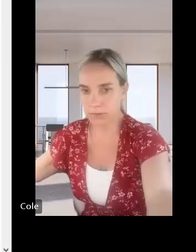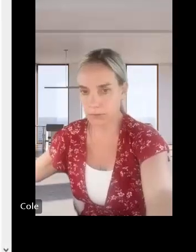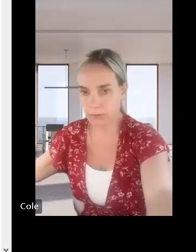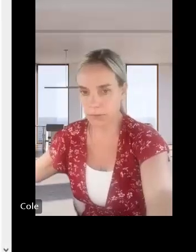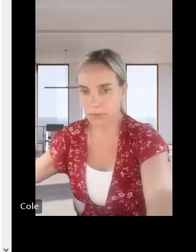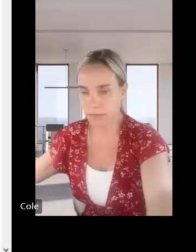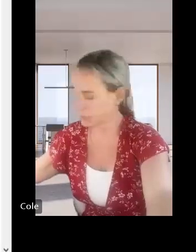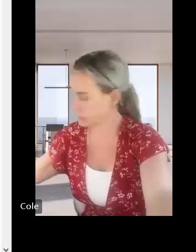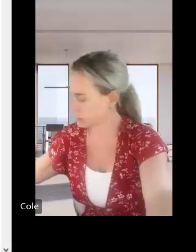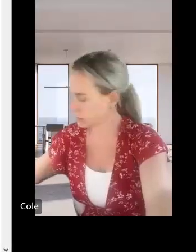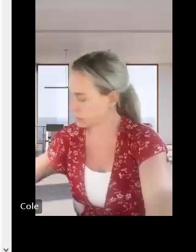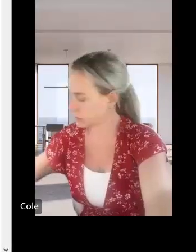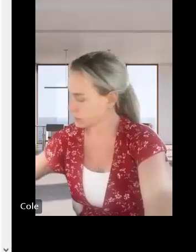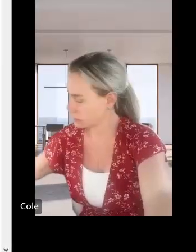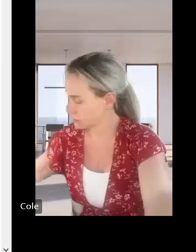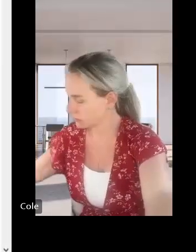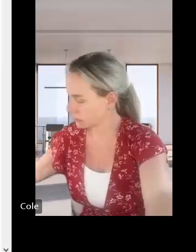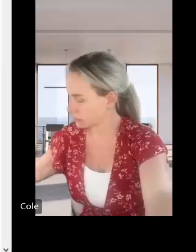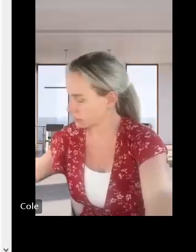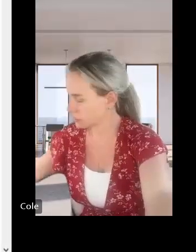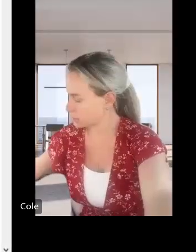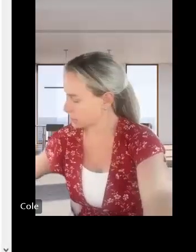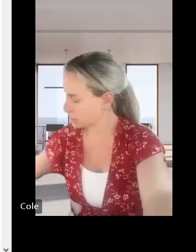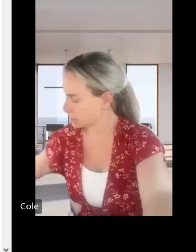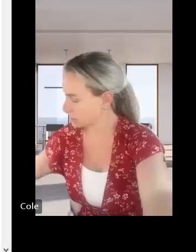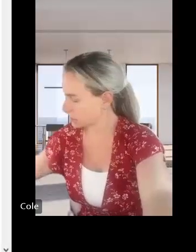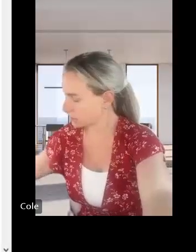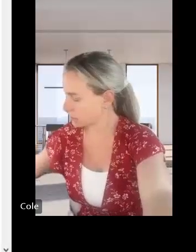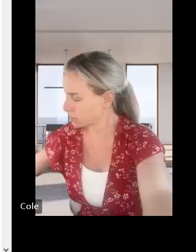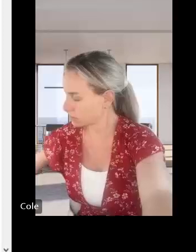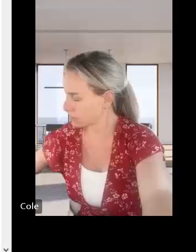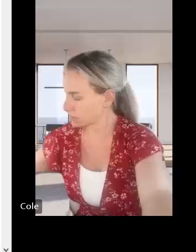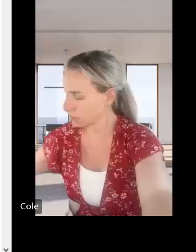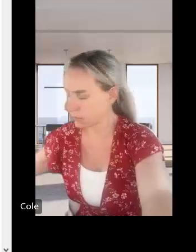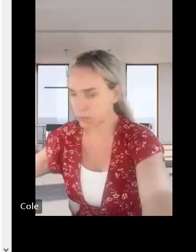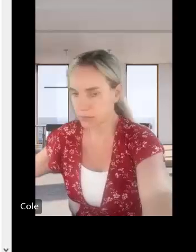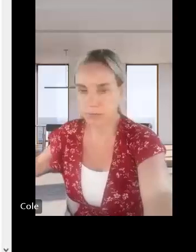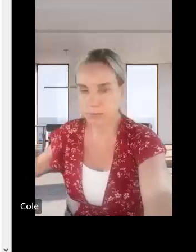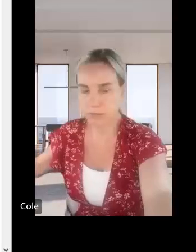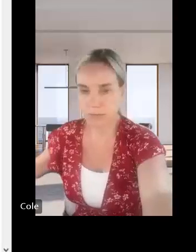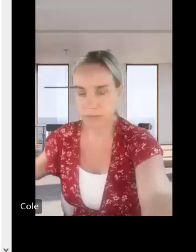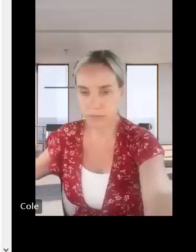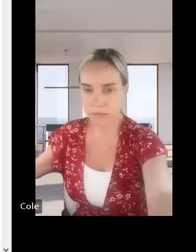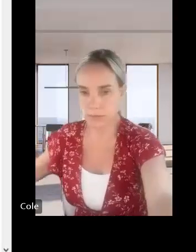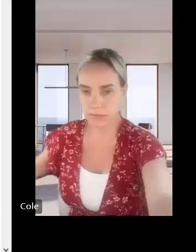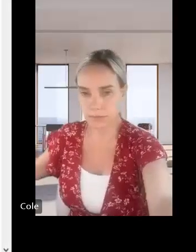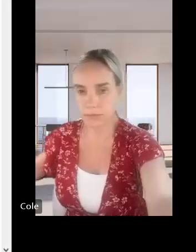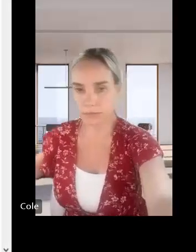$25,000. So by February 2024, we have already spent